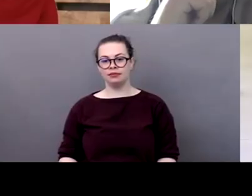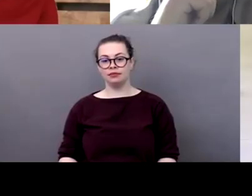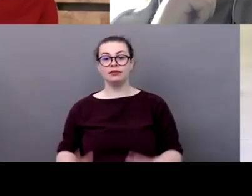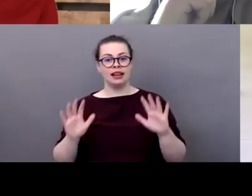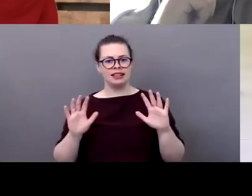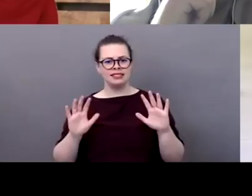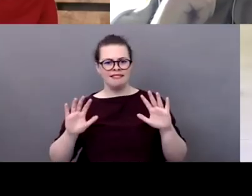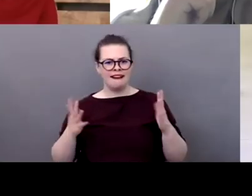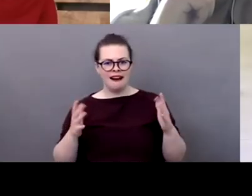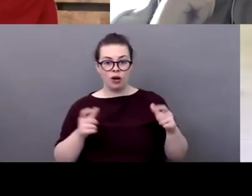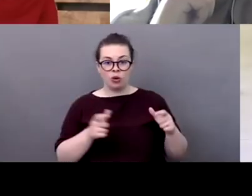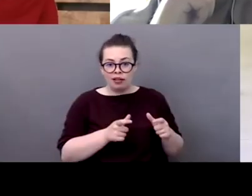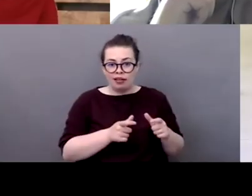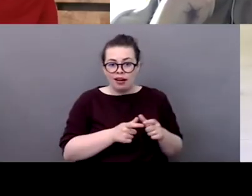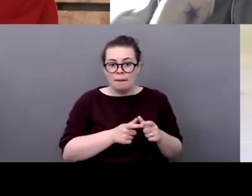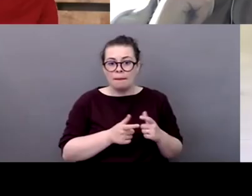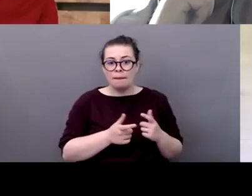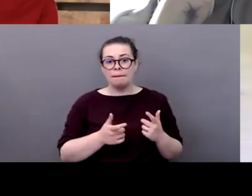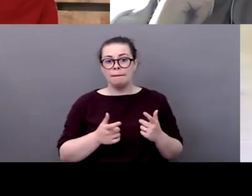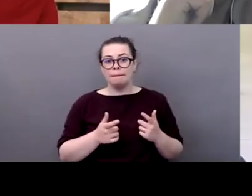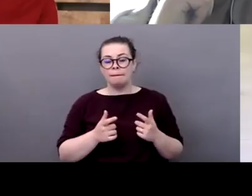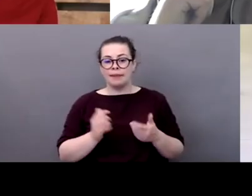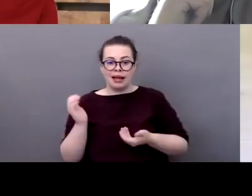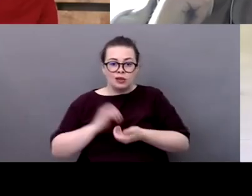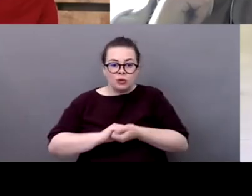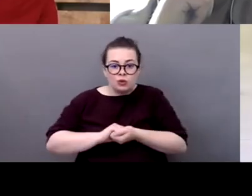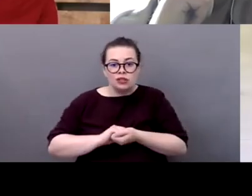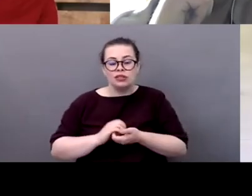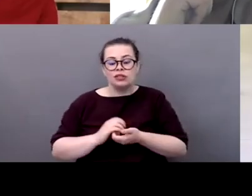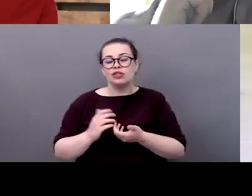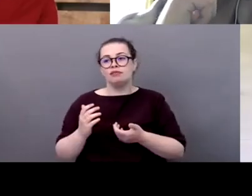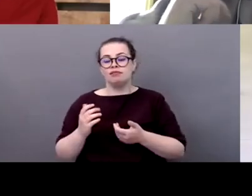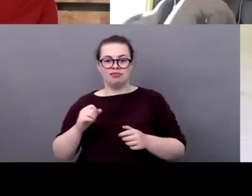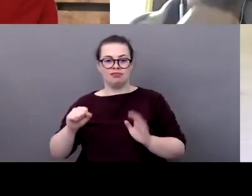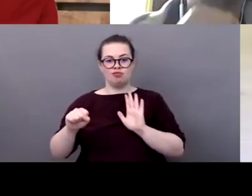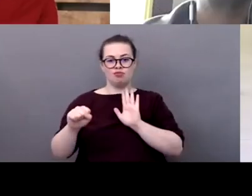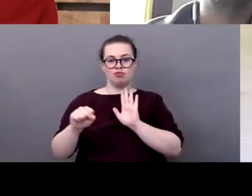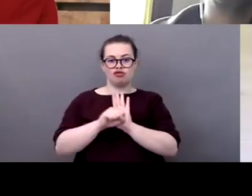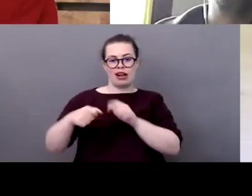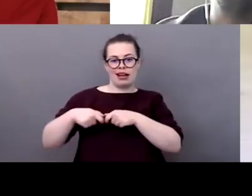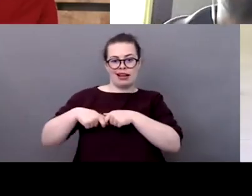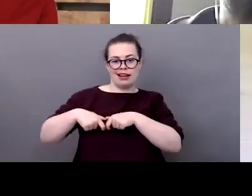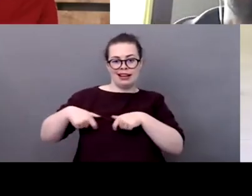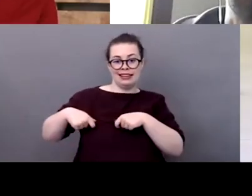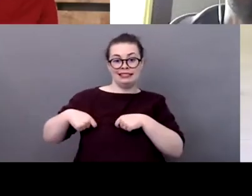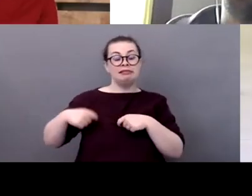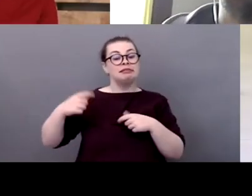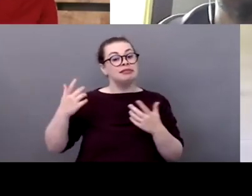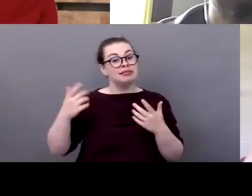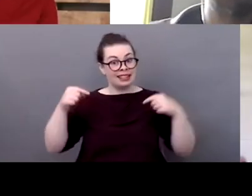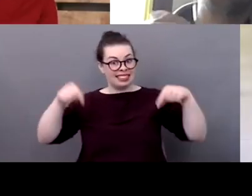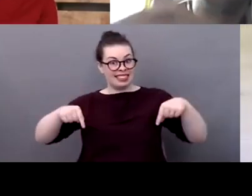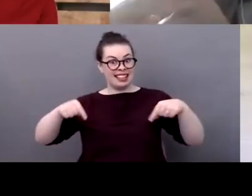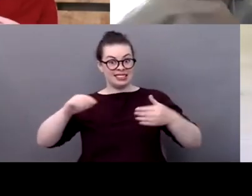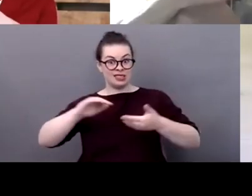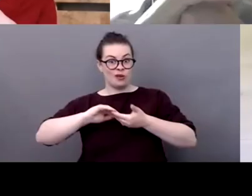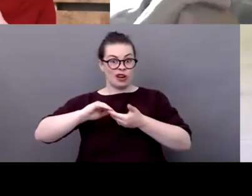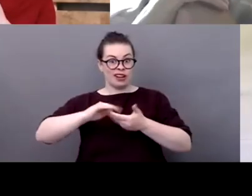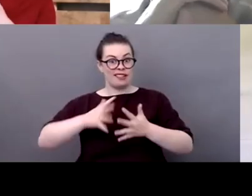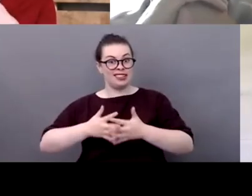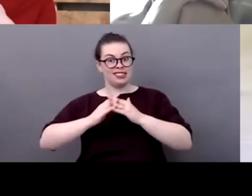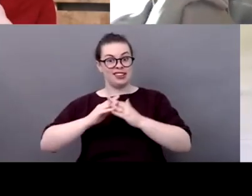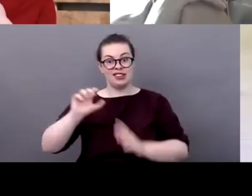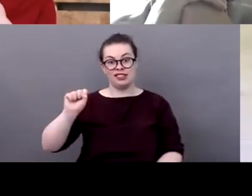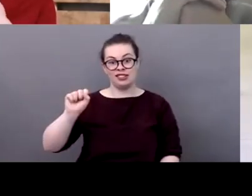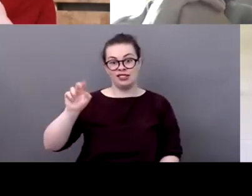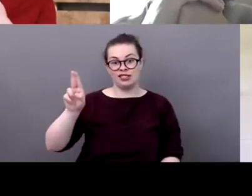clubs, brands, and so on. You know, if you take a look at obviously Surfrider and all of this, the new manifesto around the